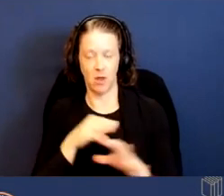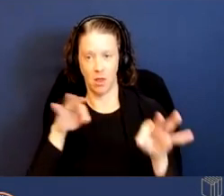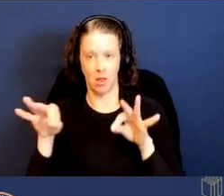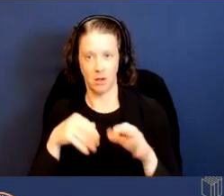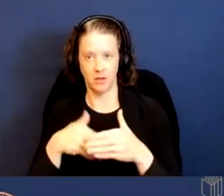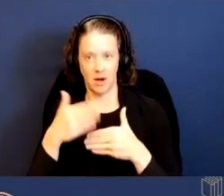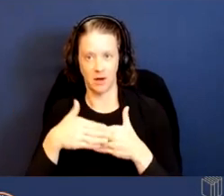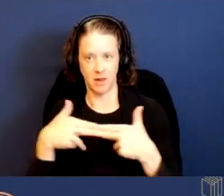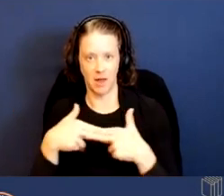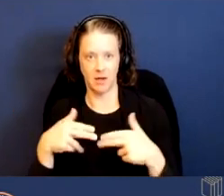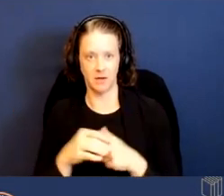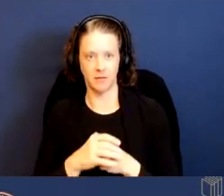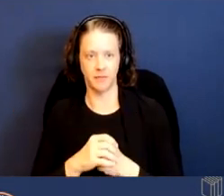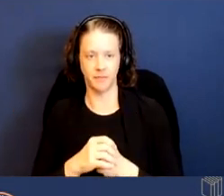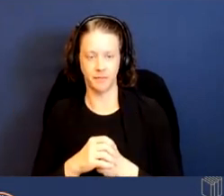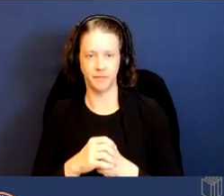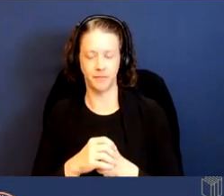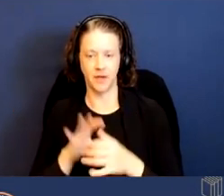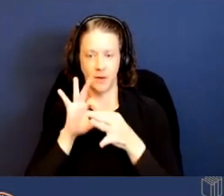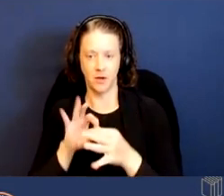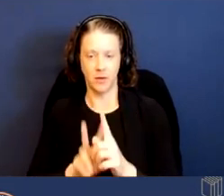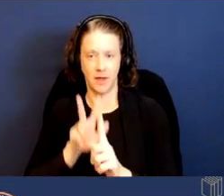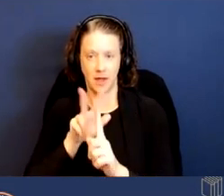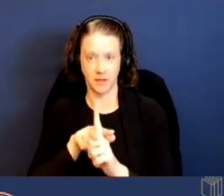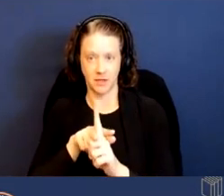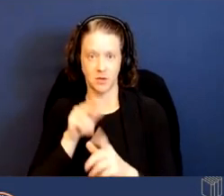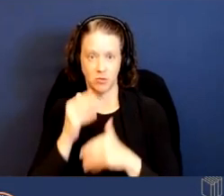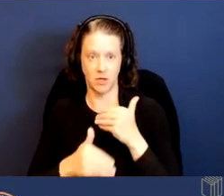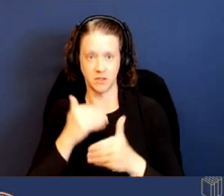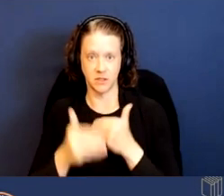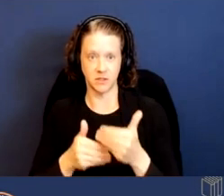But in terms of the application process,